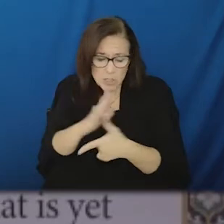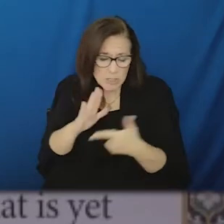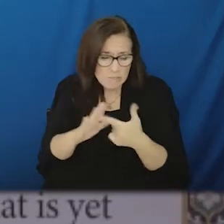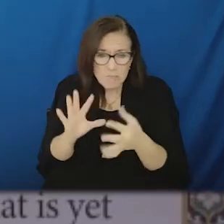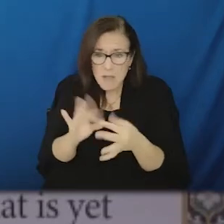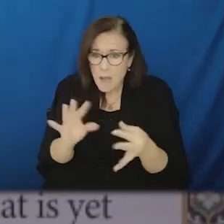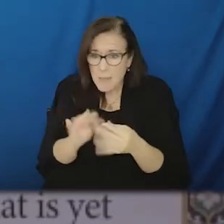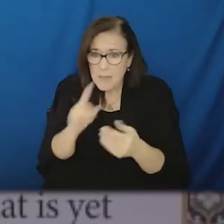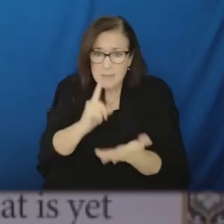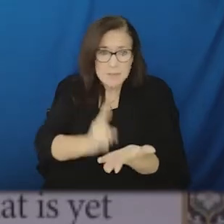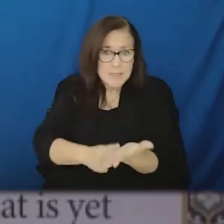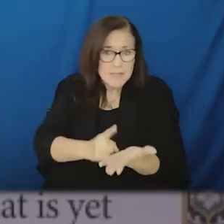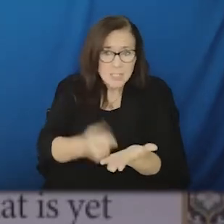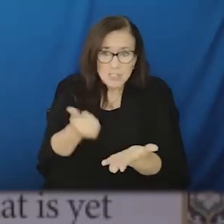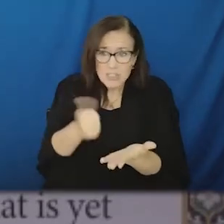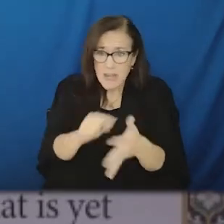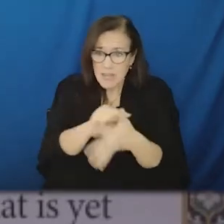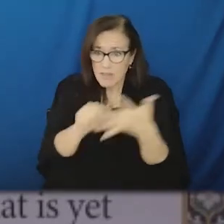discussion?